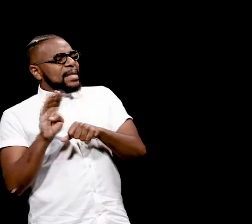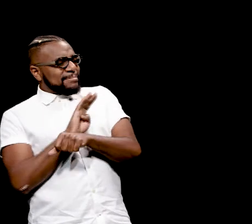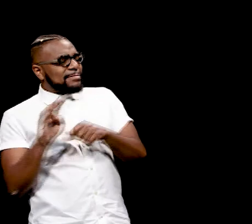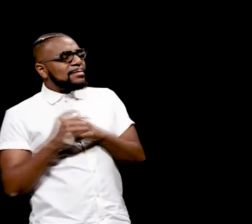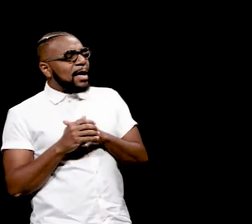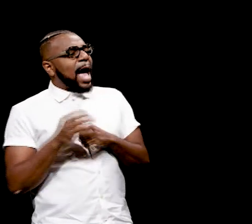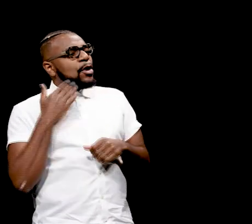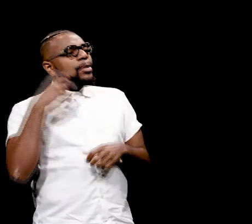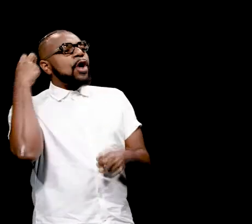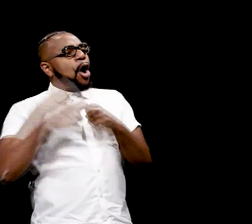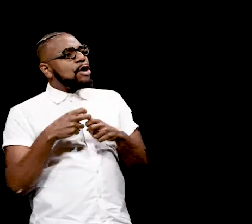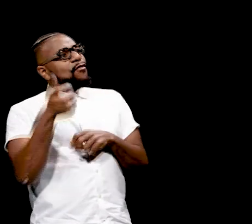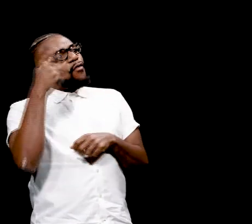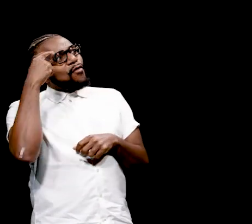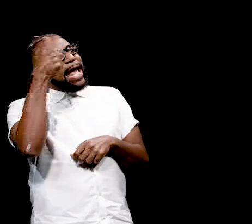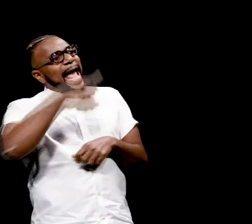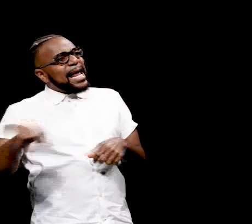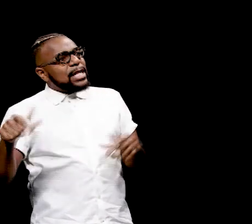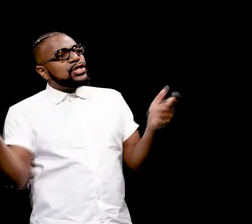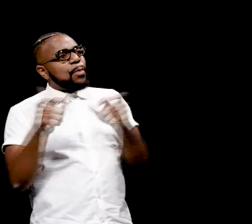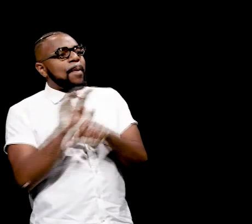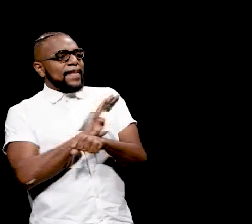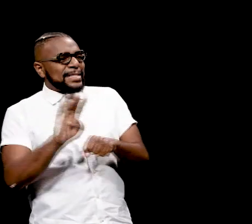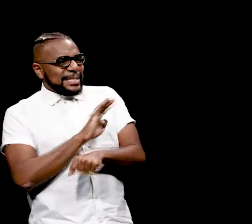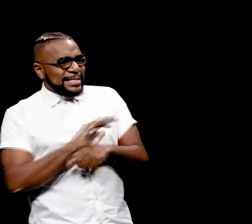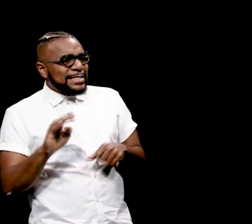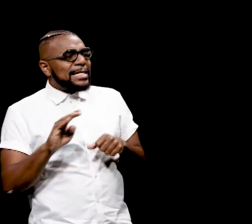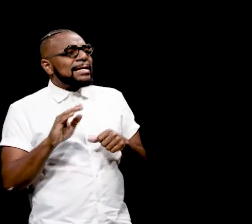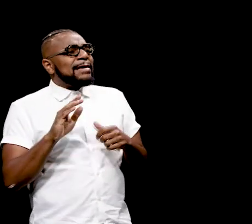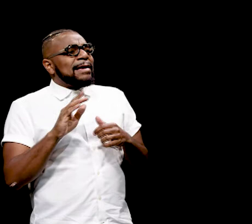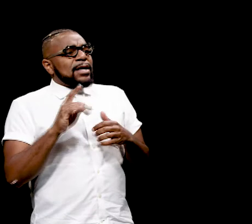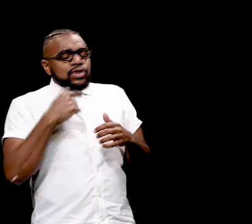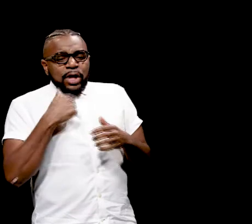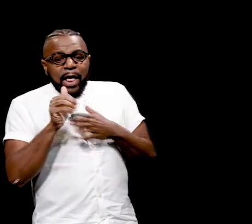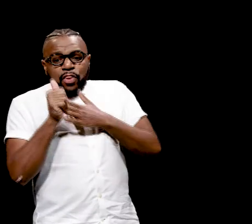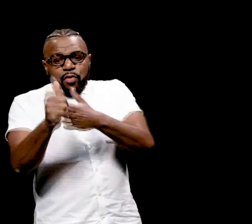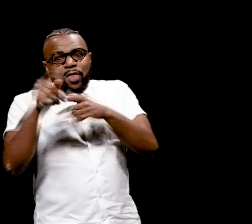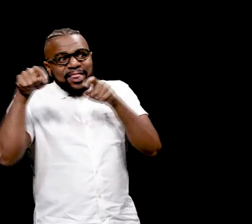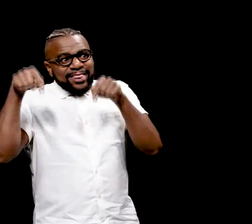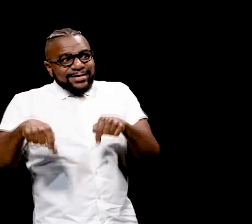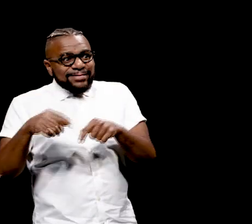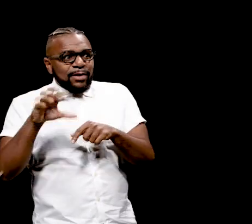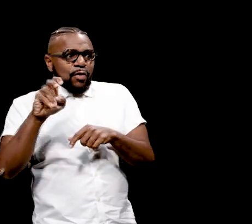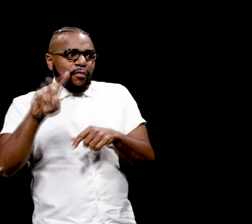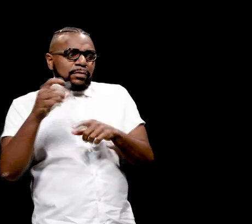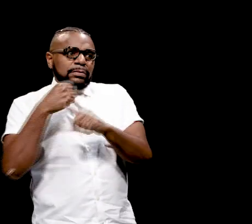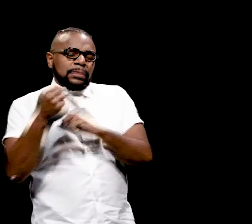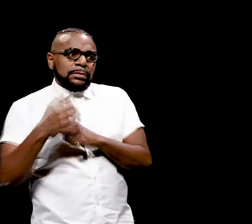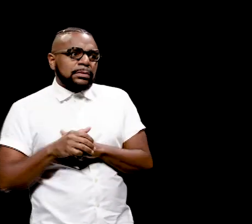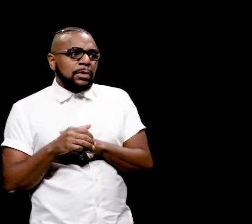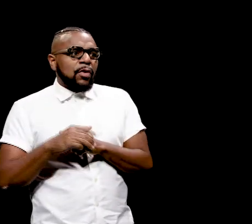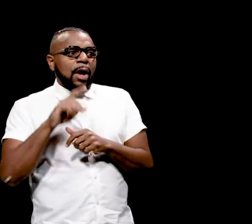any small business owner or entrepreneur to be able to get through this particular crisis. And we know factually